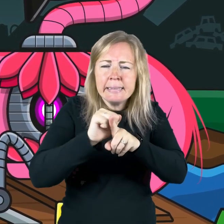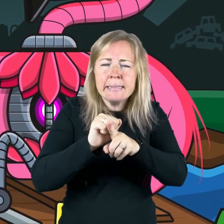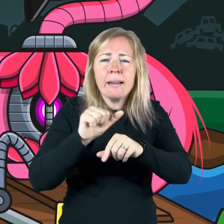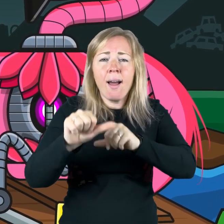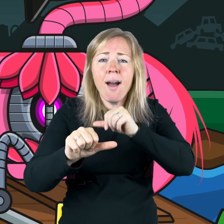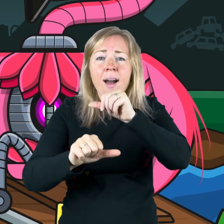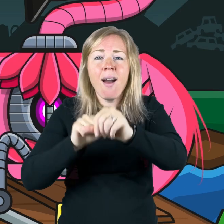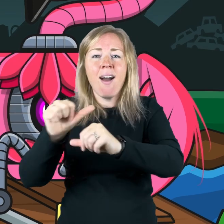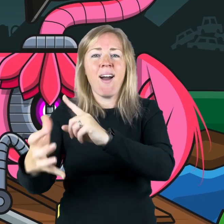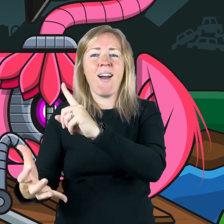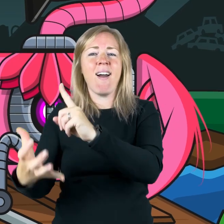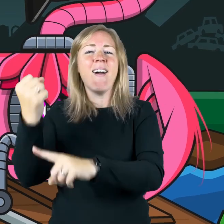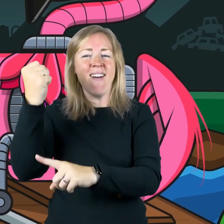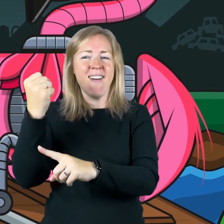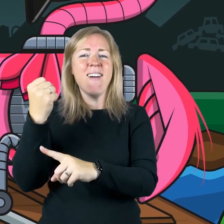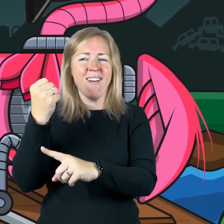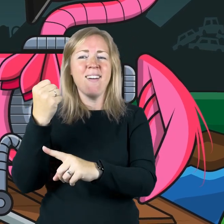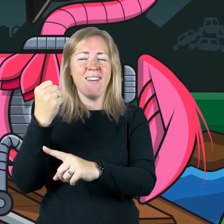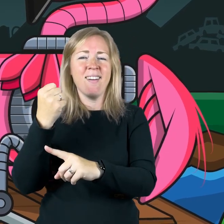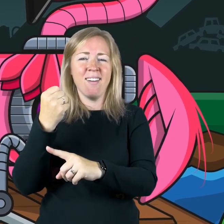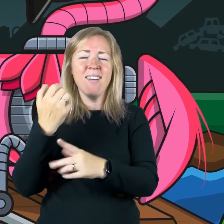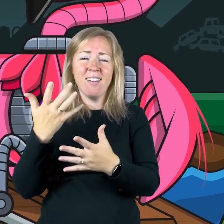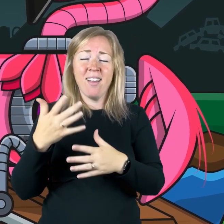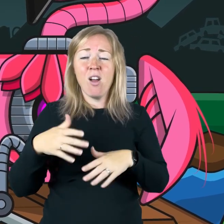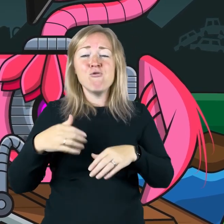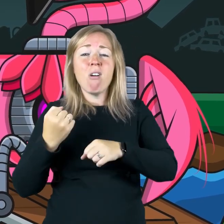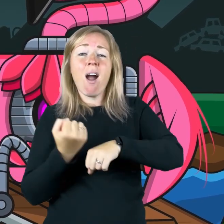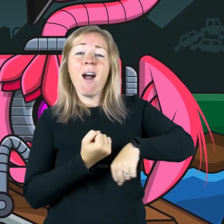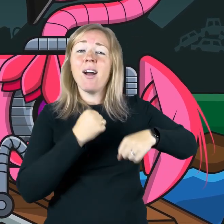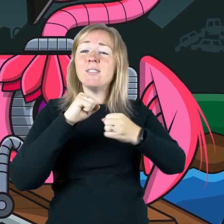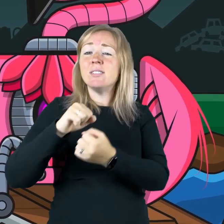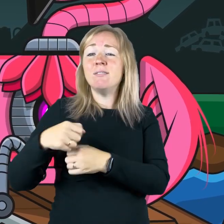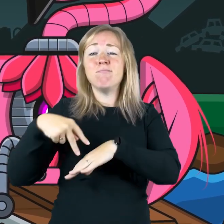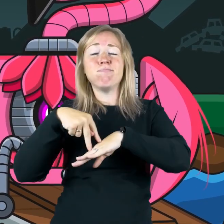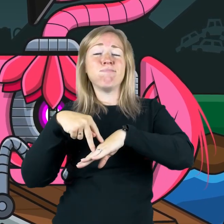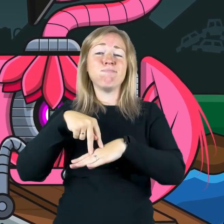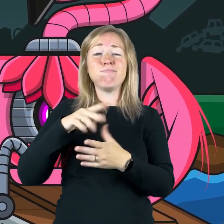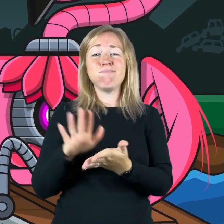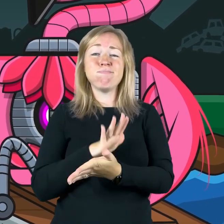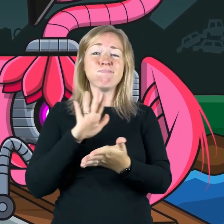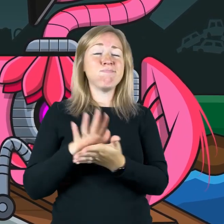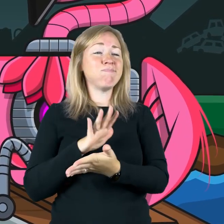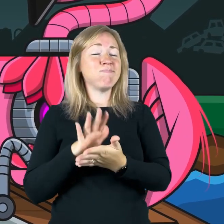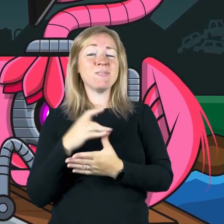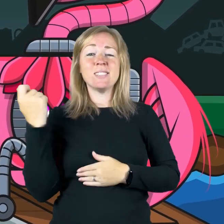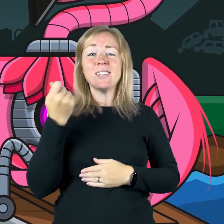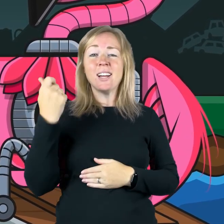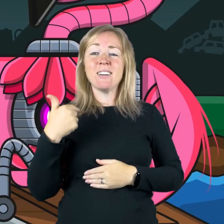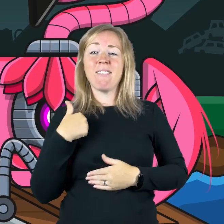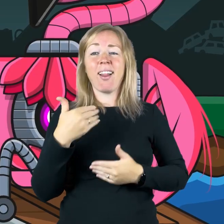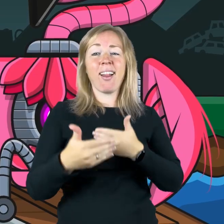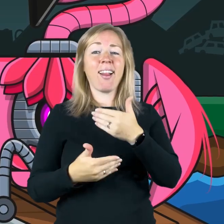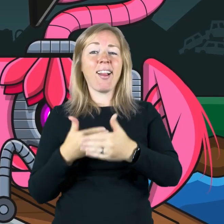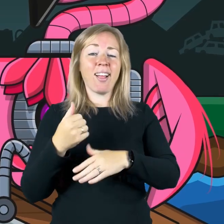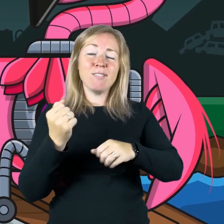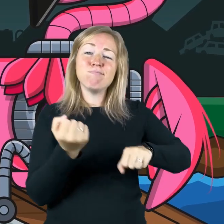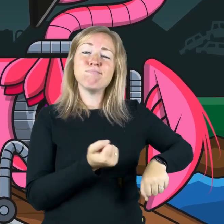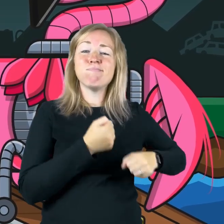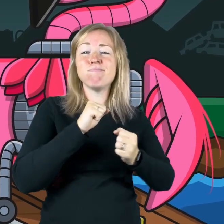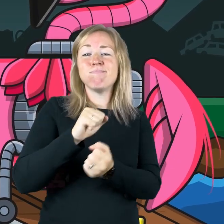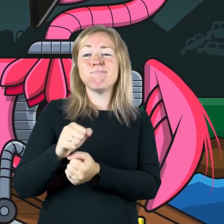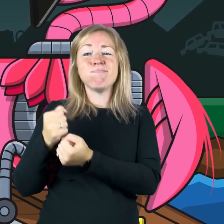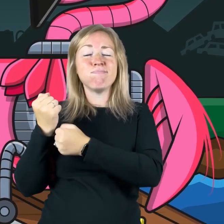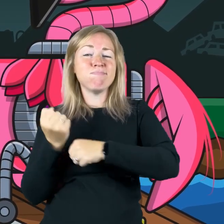success. And so, with each ripple beneath her raft, Flamingo enjoyed her success whilst riding